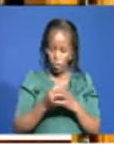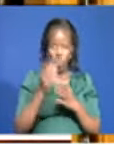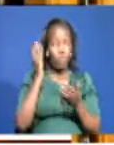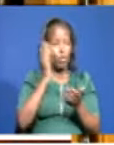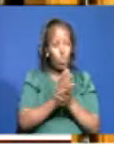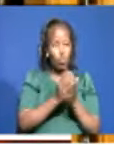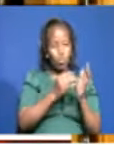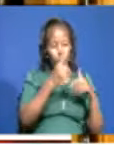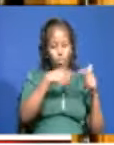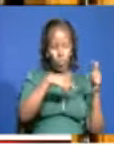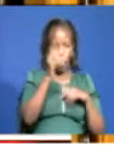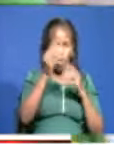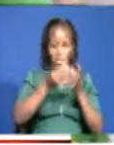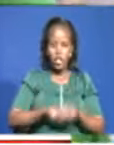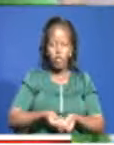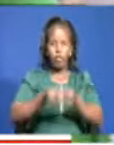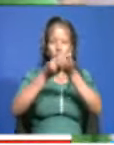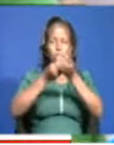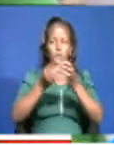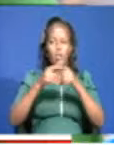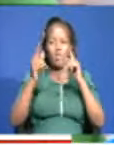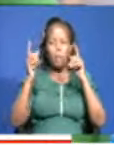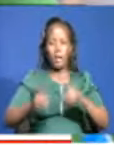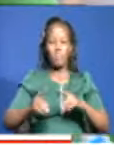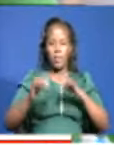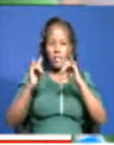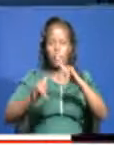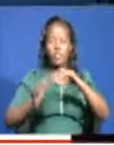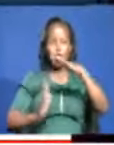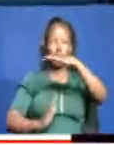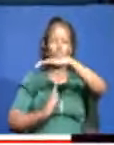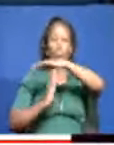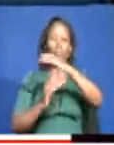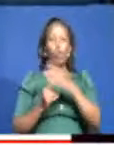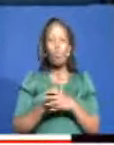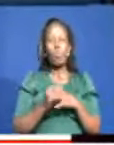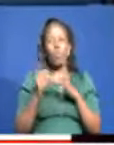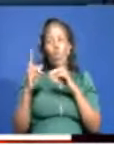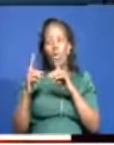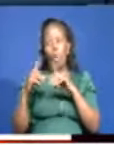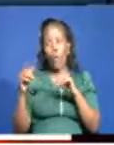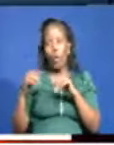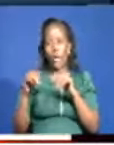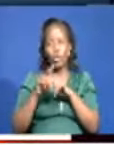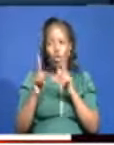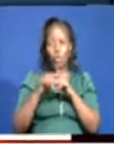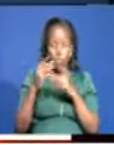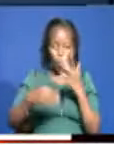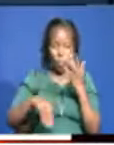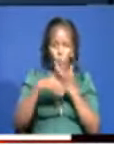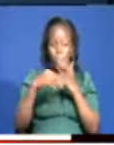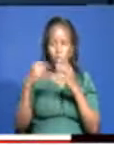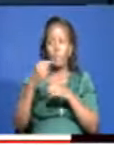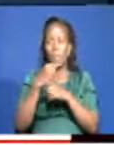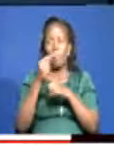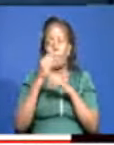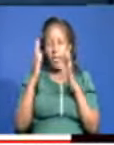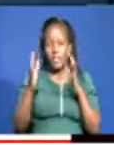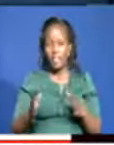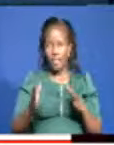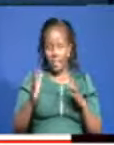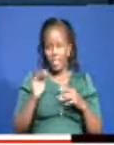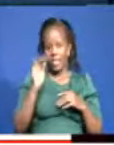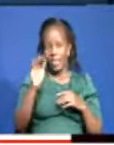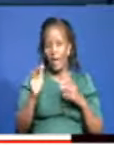volleyball, we want to remain at that level. His words were echoed by one of the trainers, Miss Nancy Wangome, who called on the introduction of